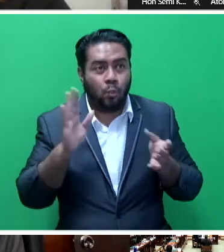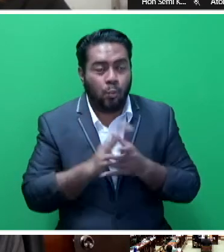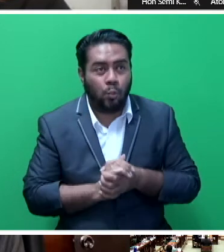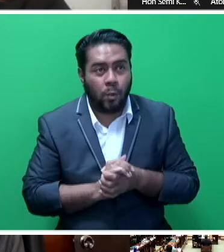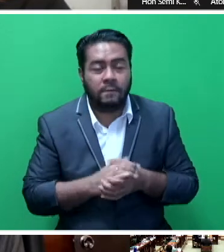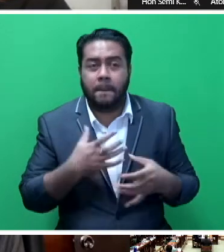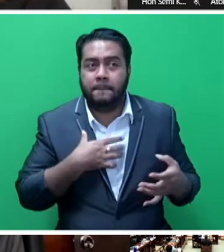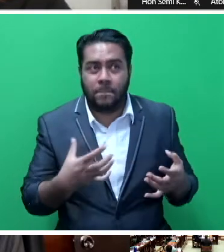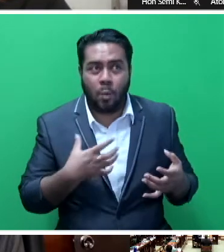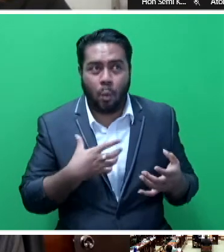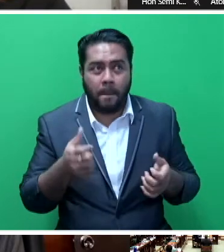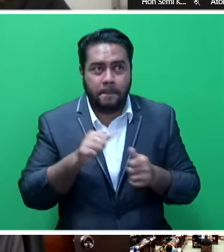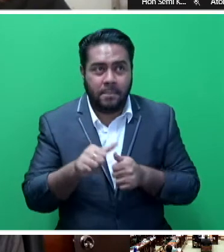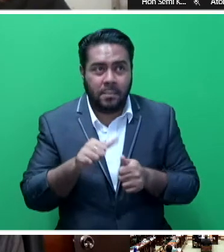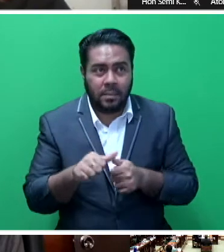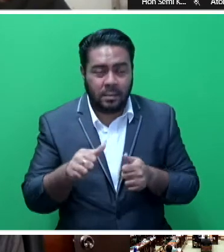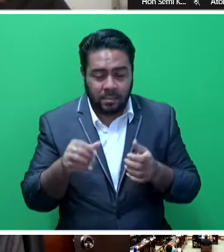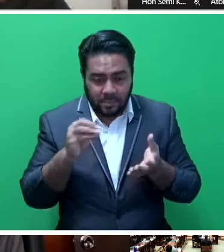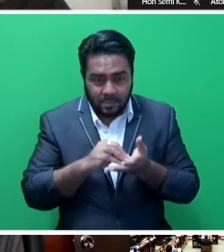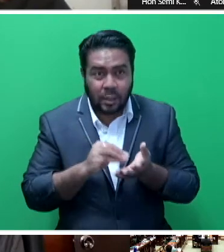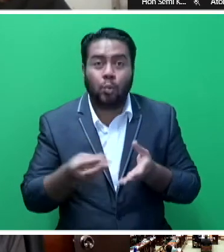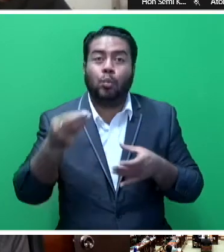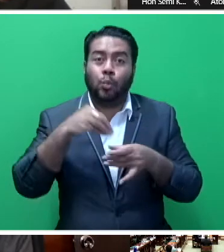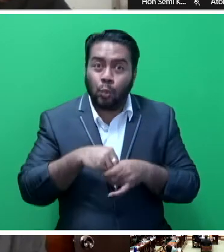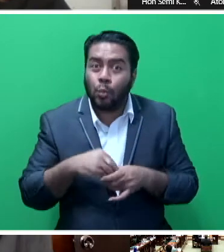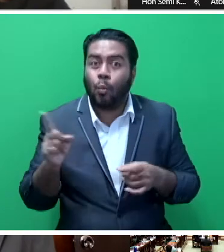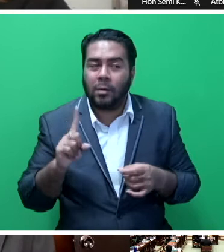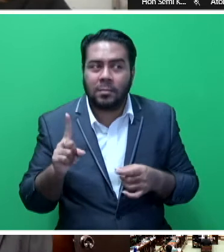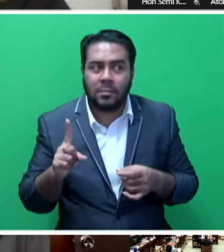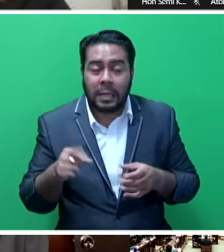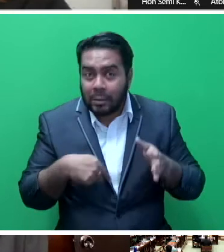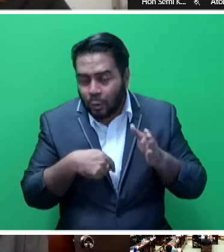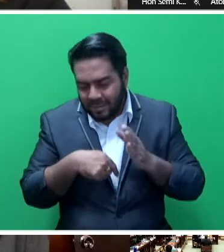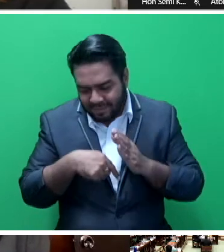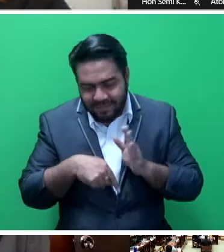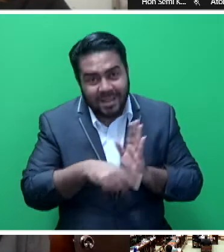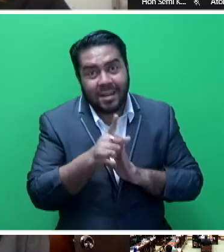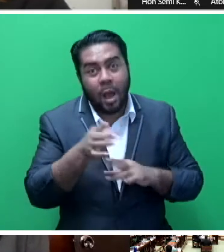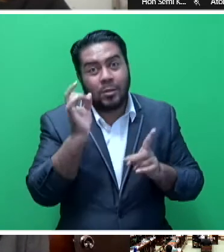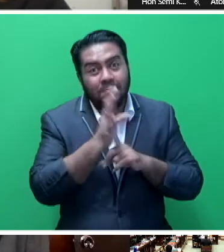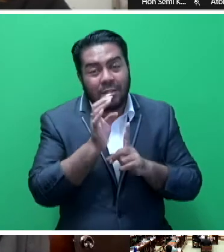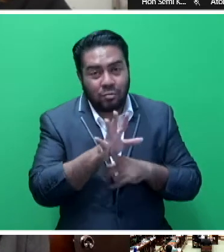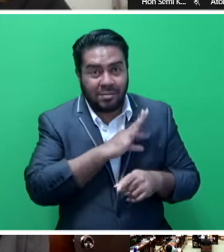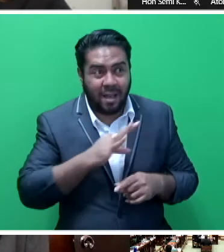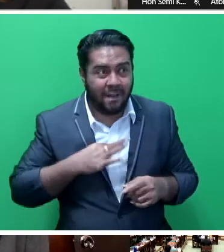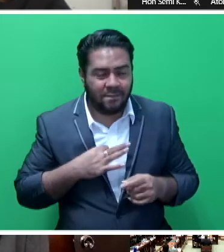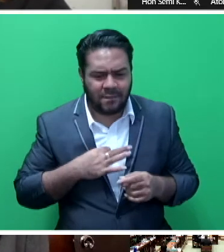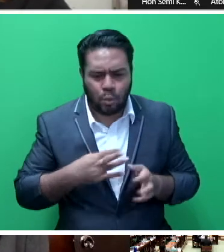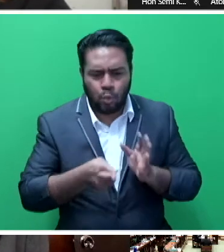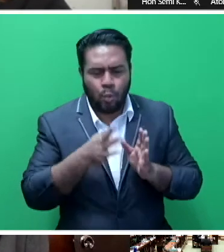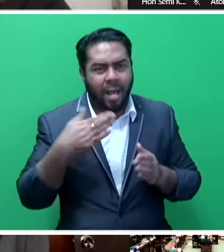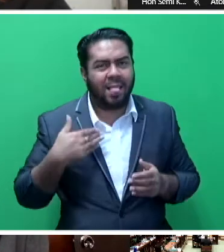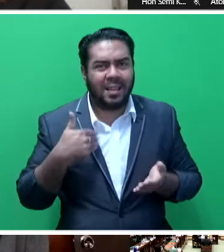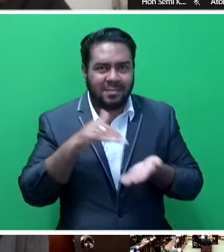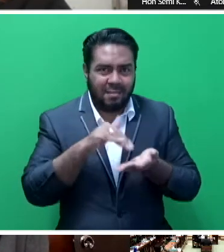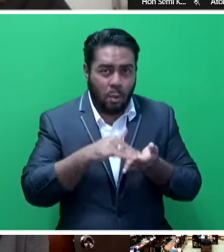more outreach-based services, including sending our specialists to be able to do clinics in our health centers,